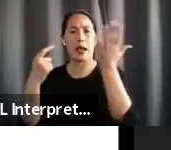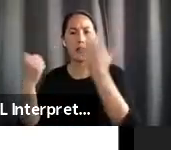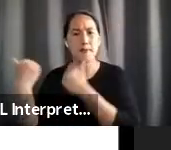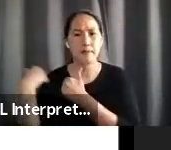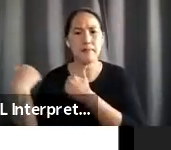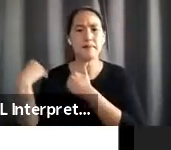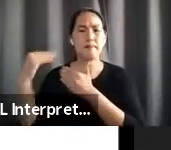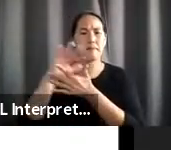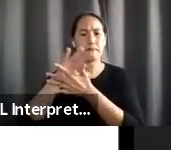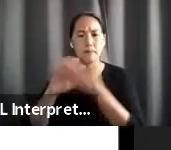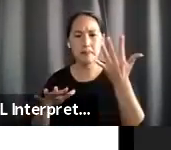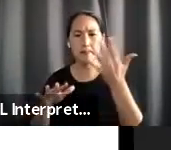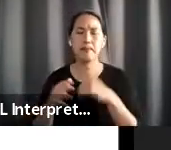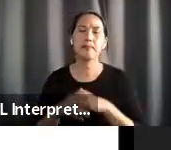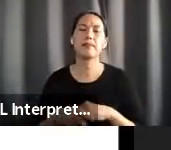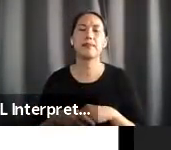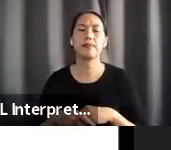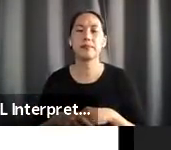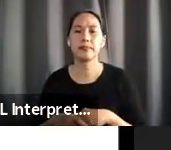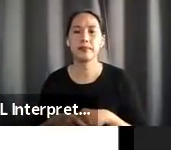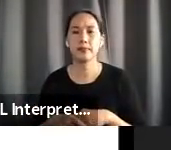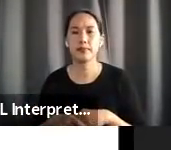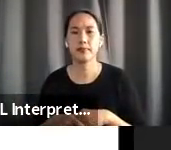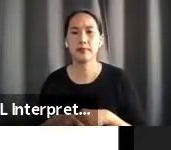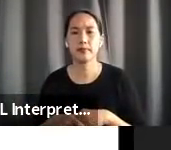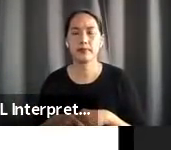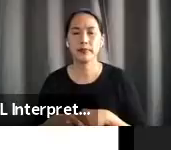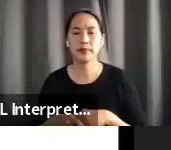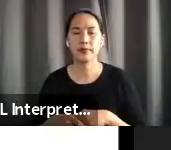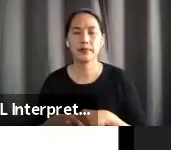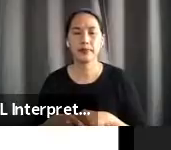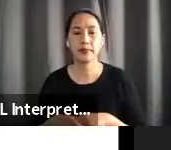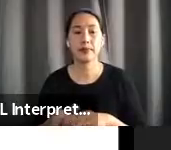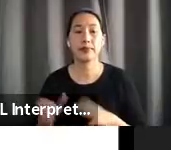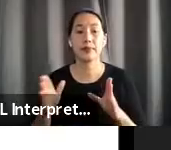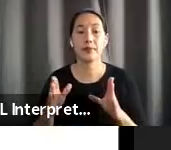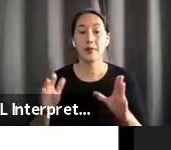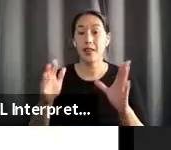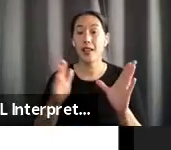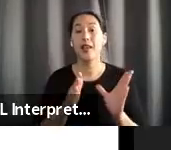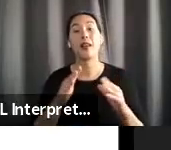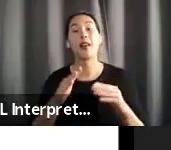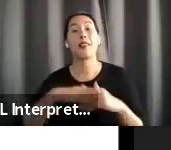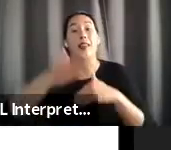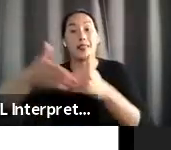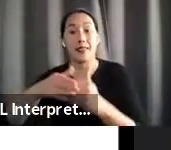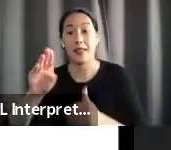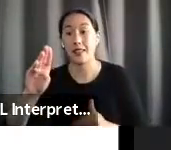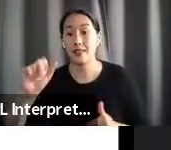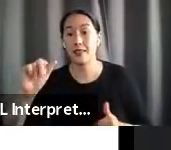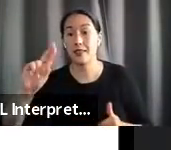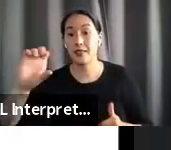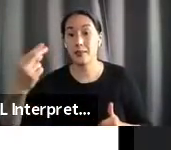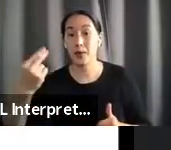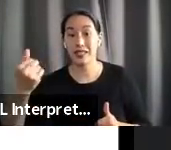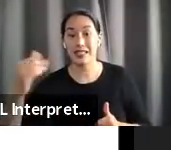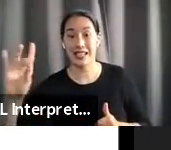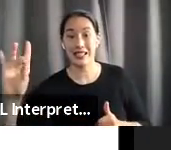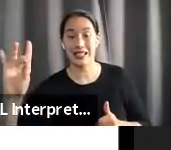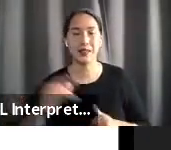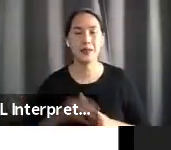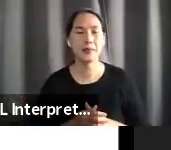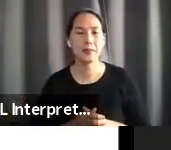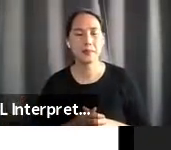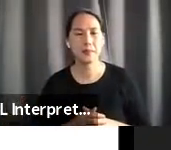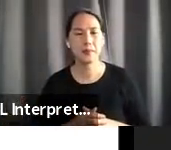forth. So here we go. This is March 18th, right? And so this hearing, right? This was one of